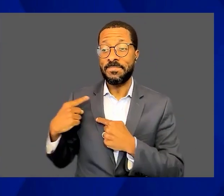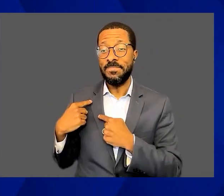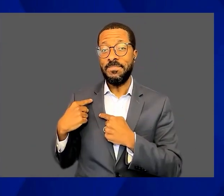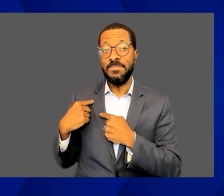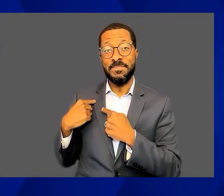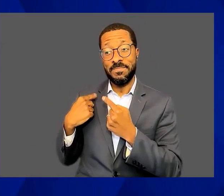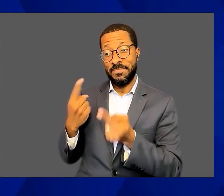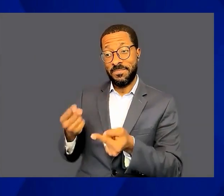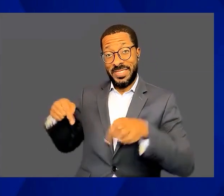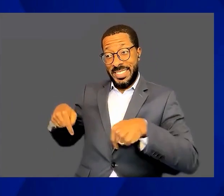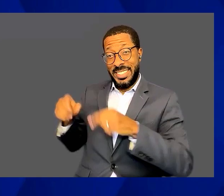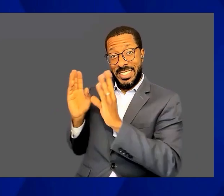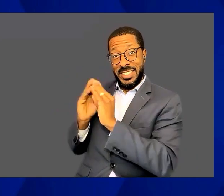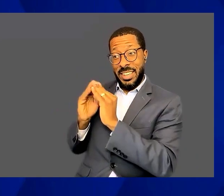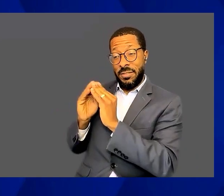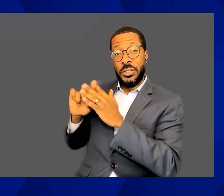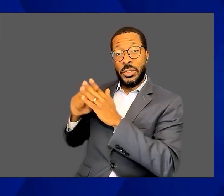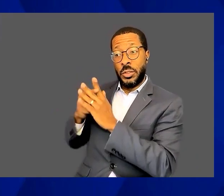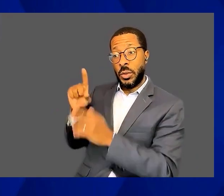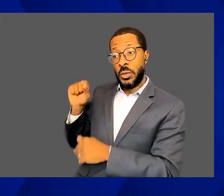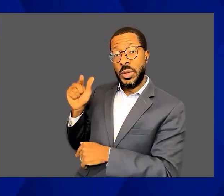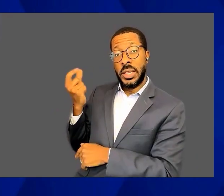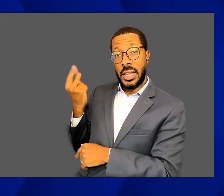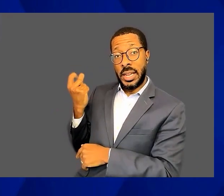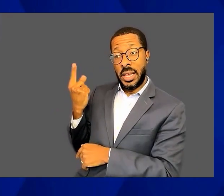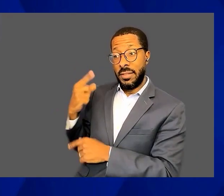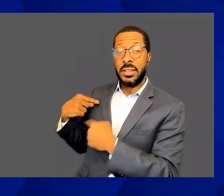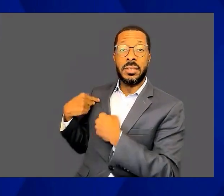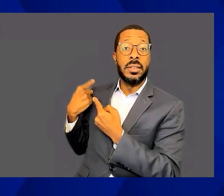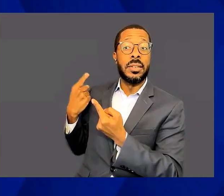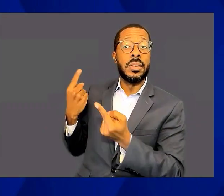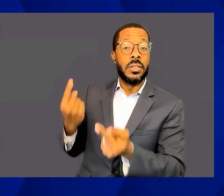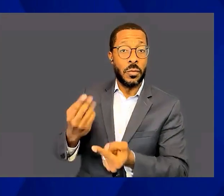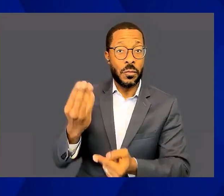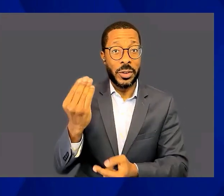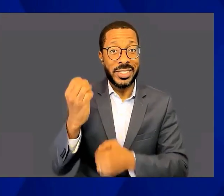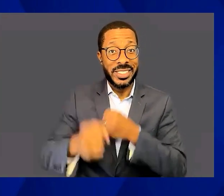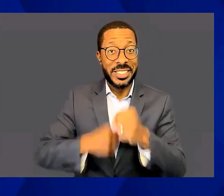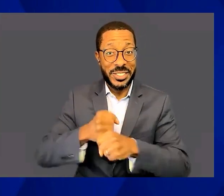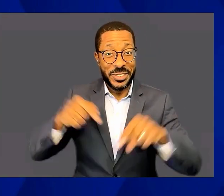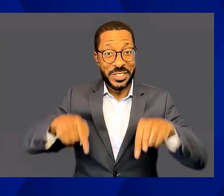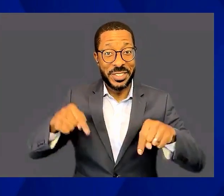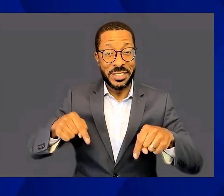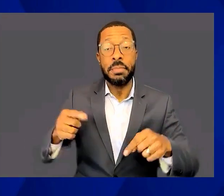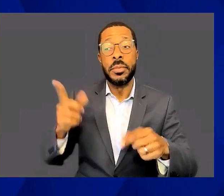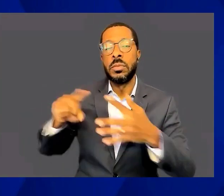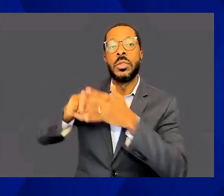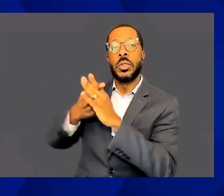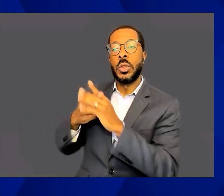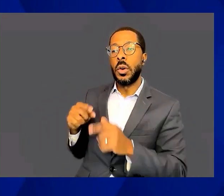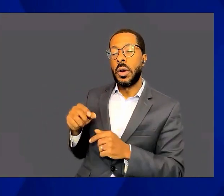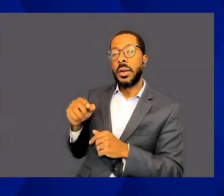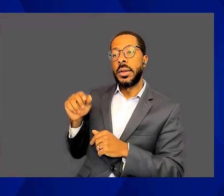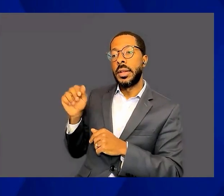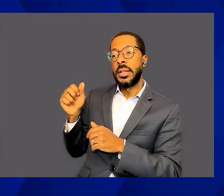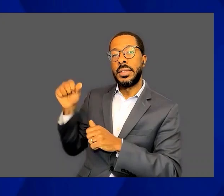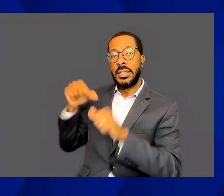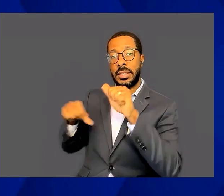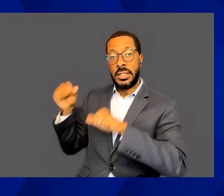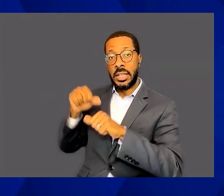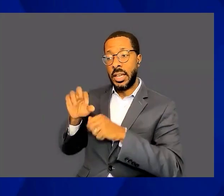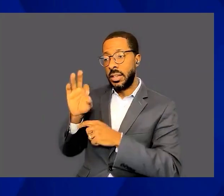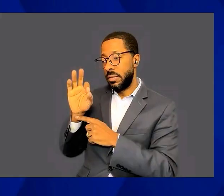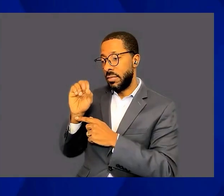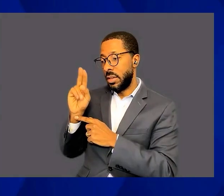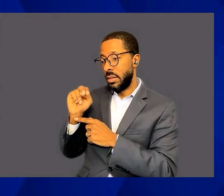in 2011 through a partnership with the AAAS and the National Science Foundation, particularly the